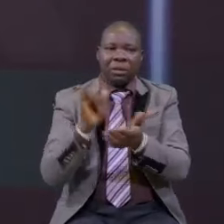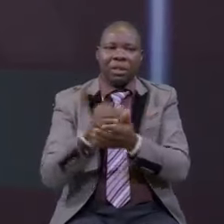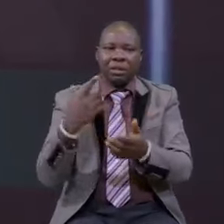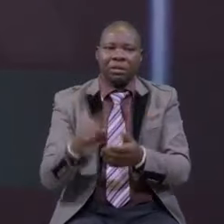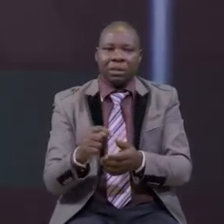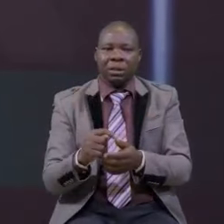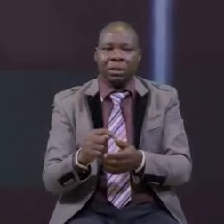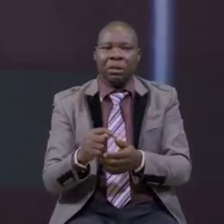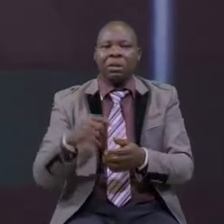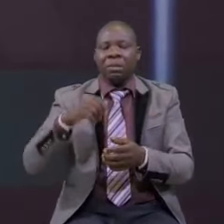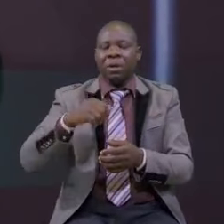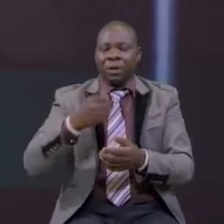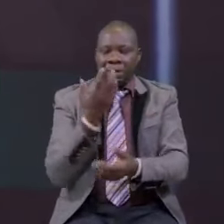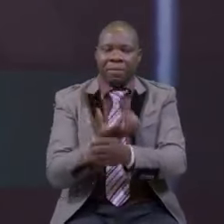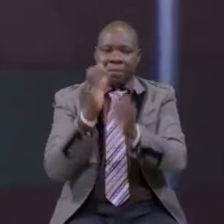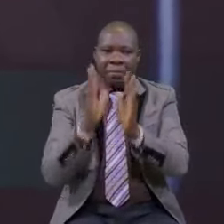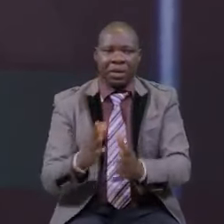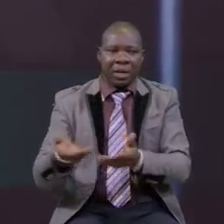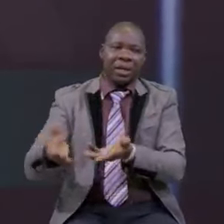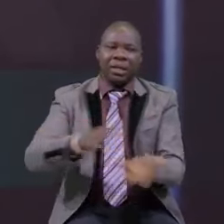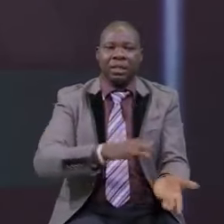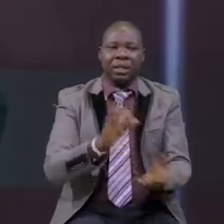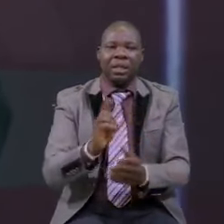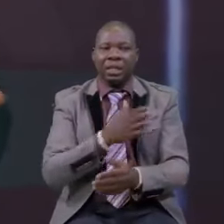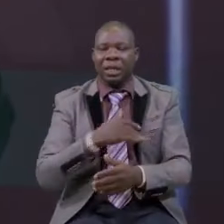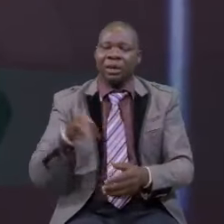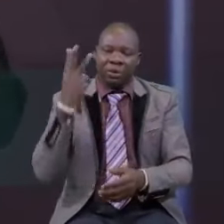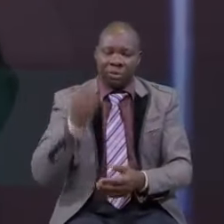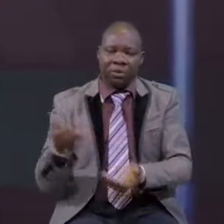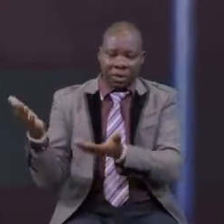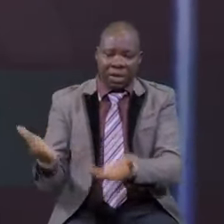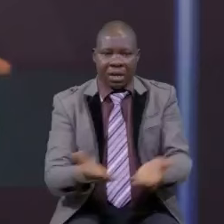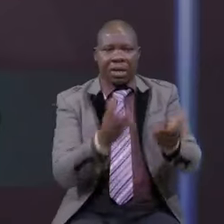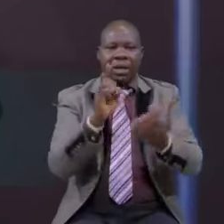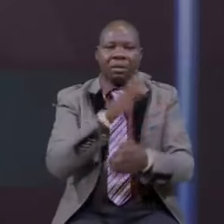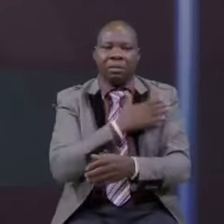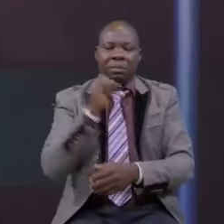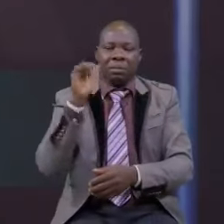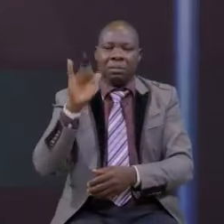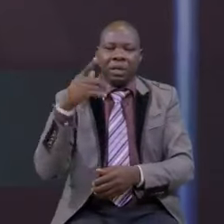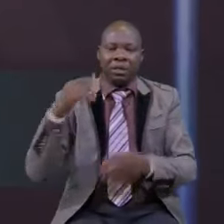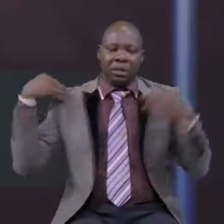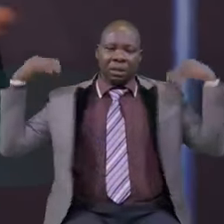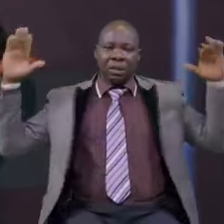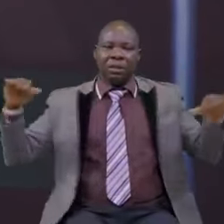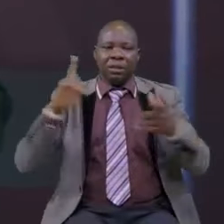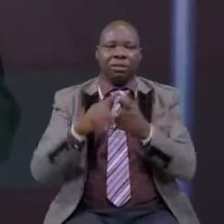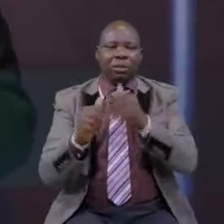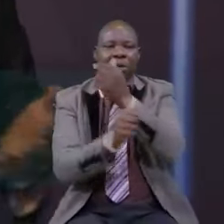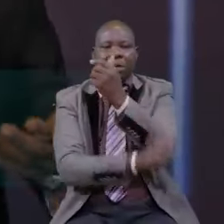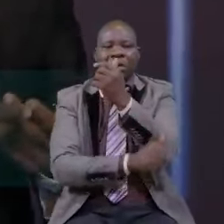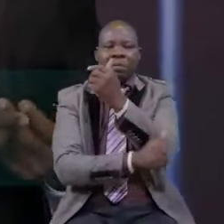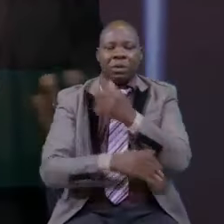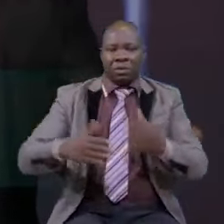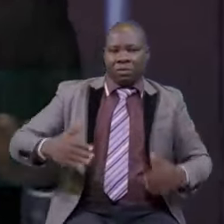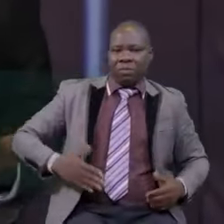was carried by the angels into Abraham's bosom. How will you know there